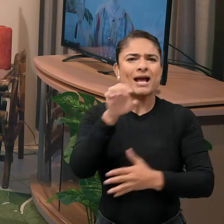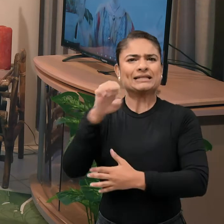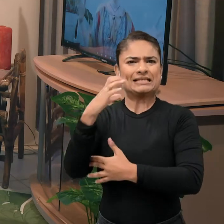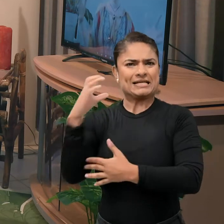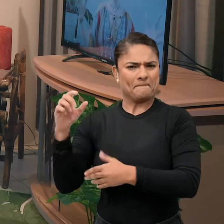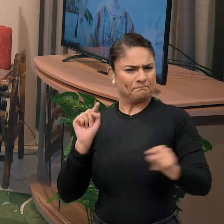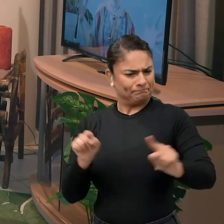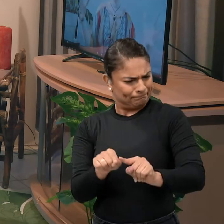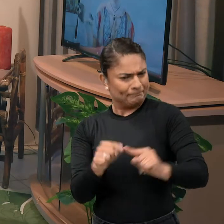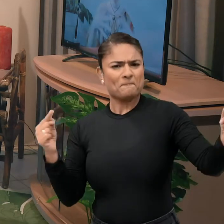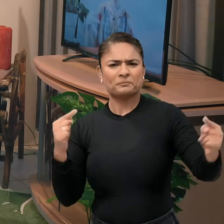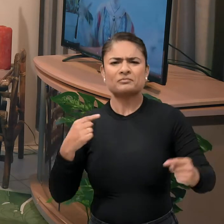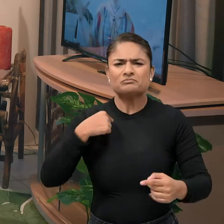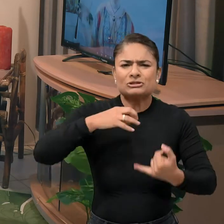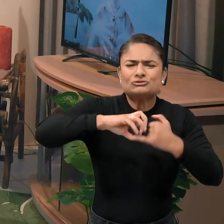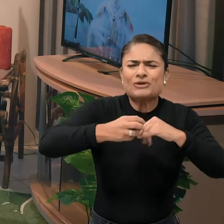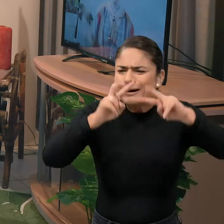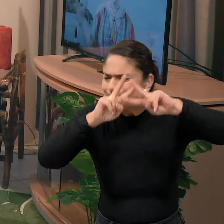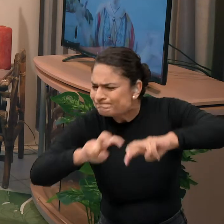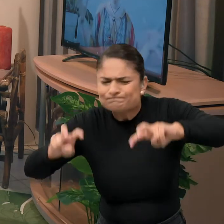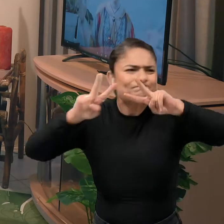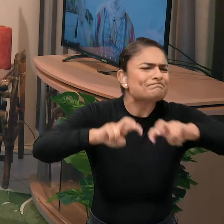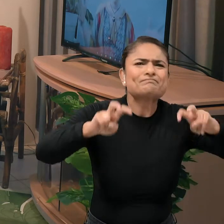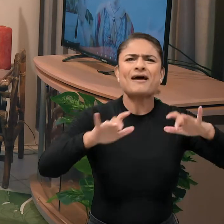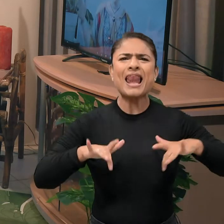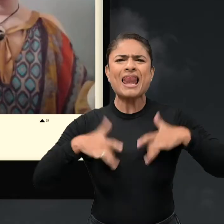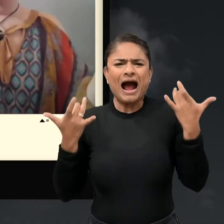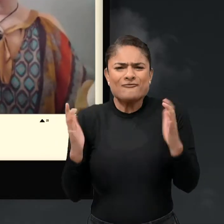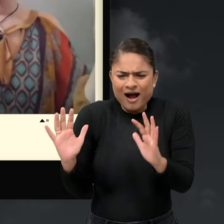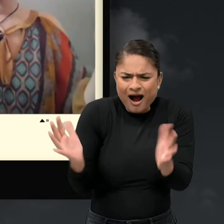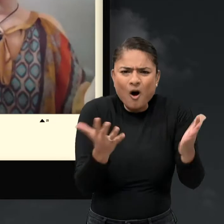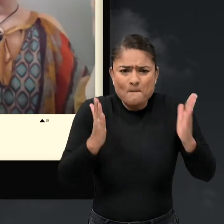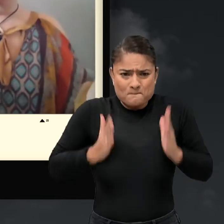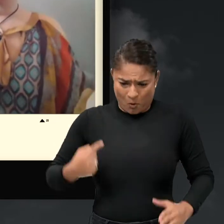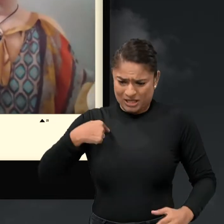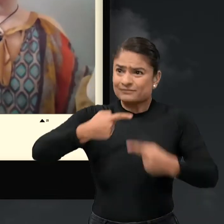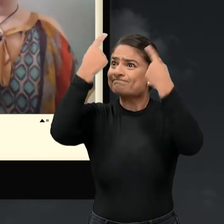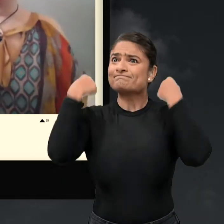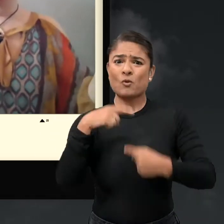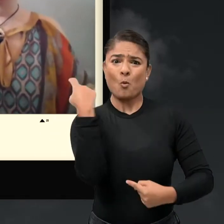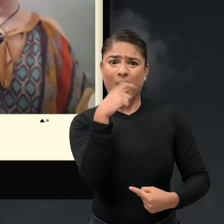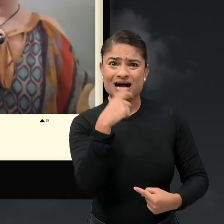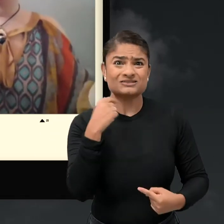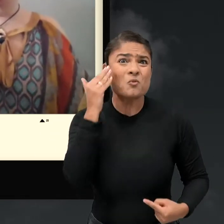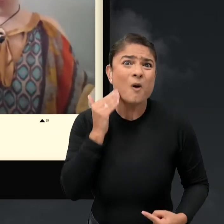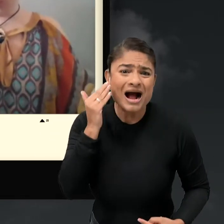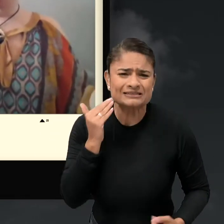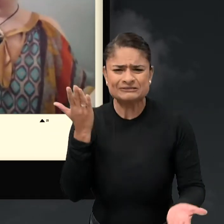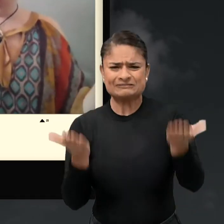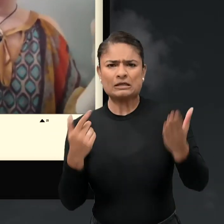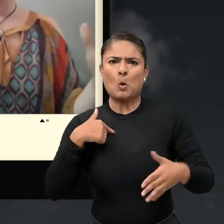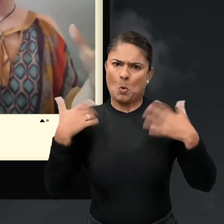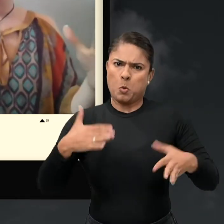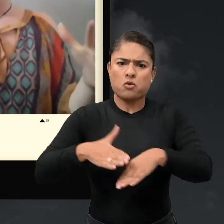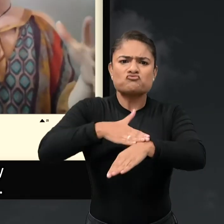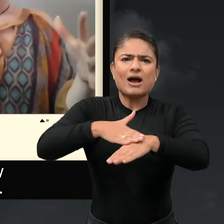Cape, and trying to find out what life is for a body that is white but is racially